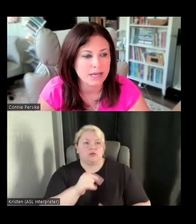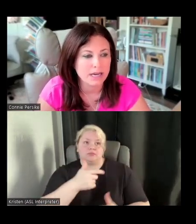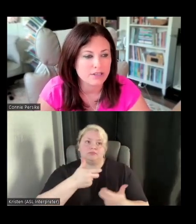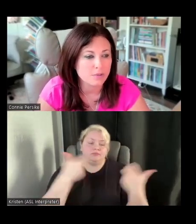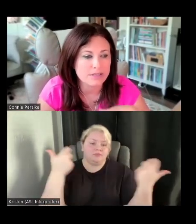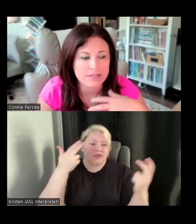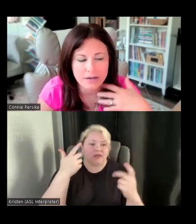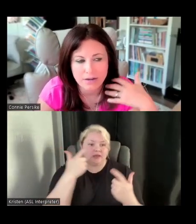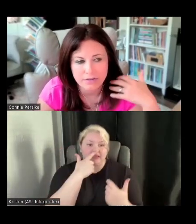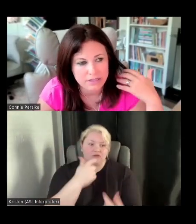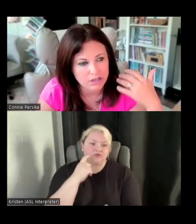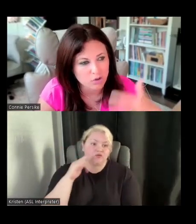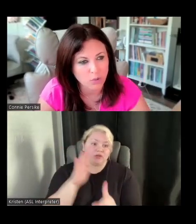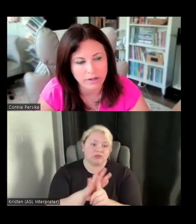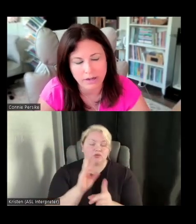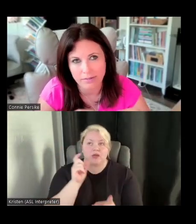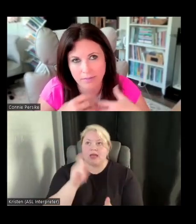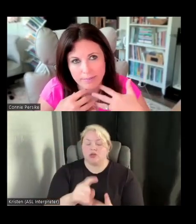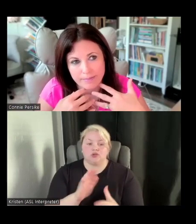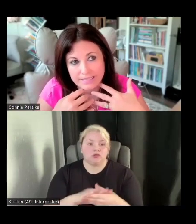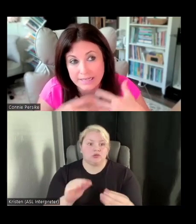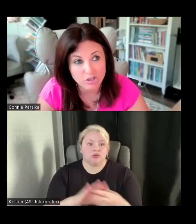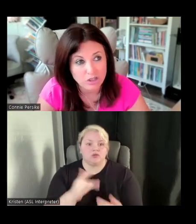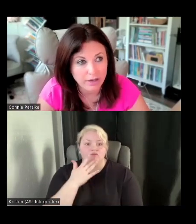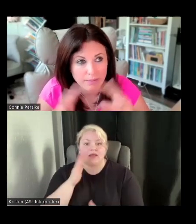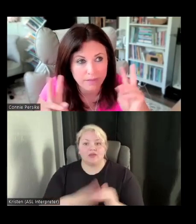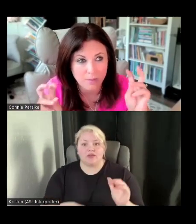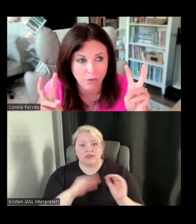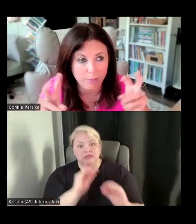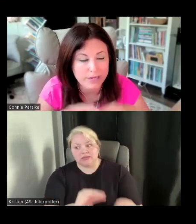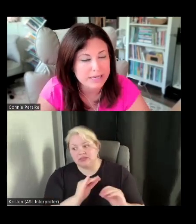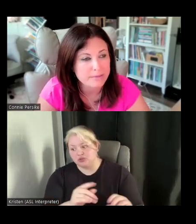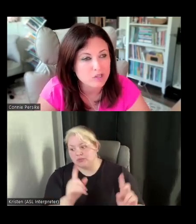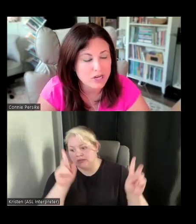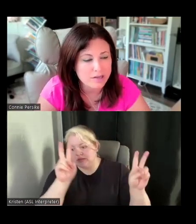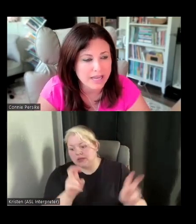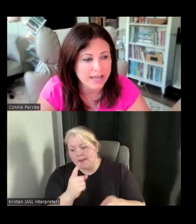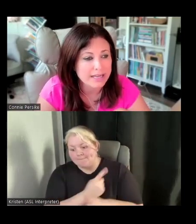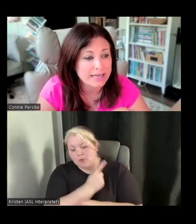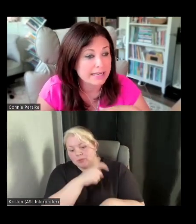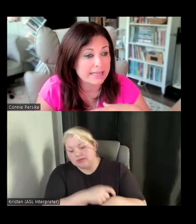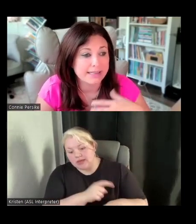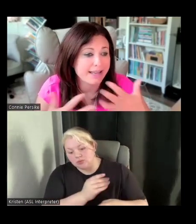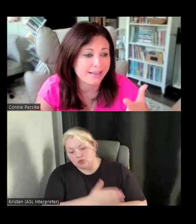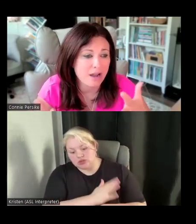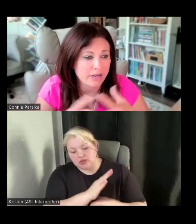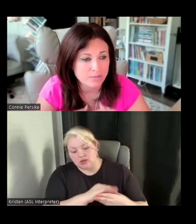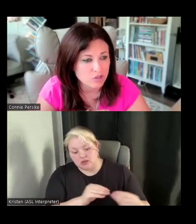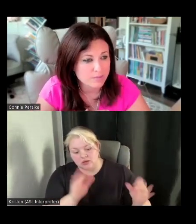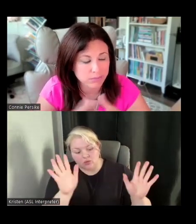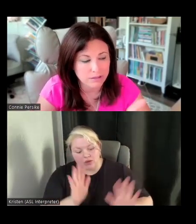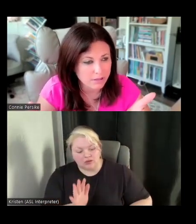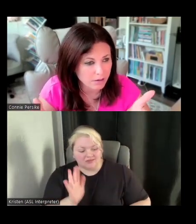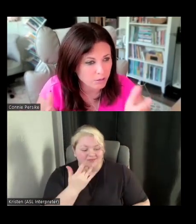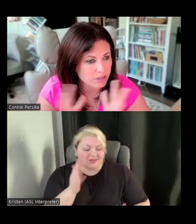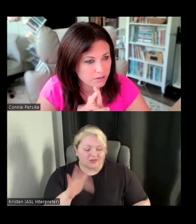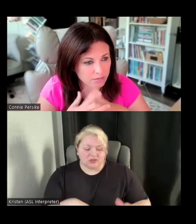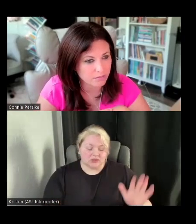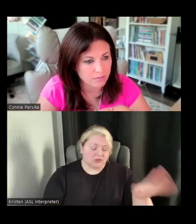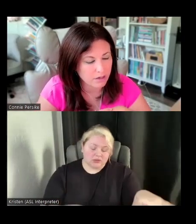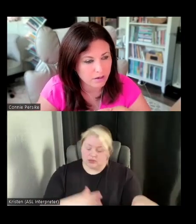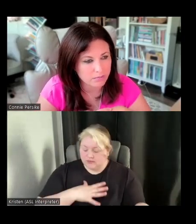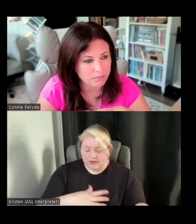his. And so instead of the teacher working on teaching him the appropriate time to share that, they allowed him to just blurt